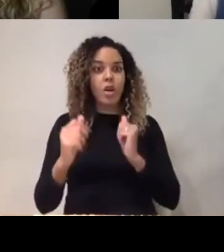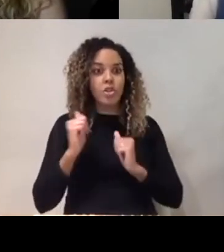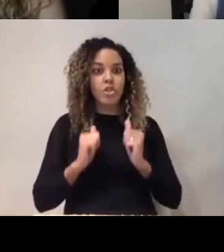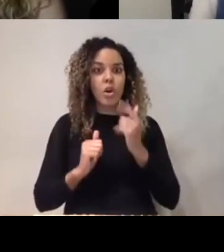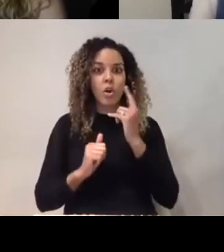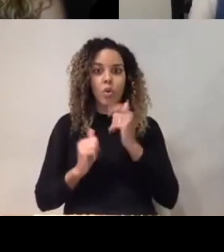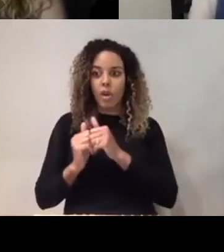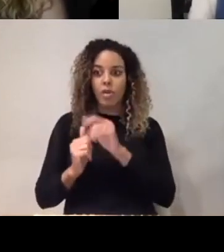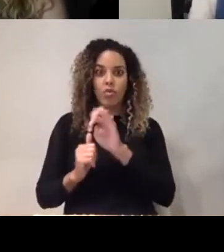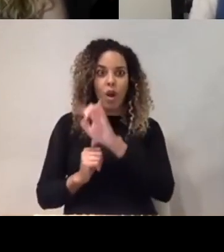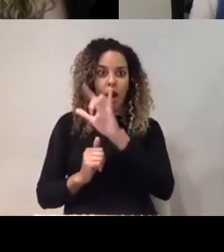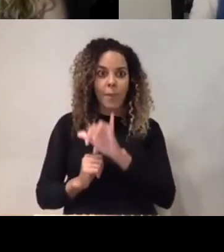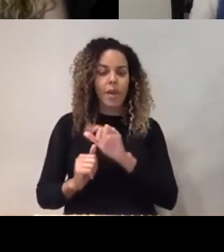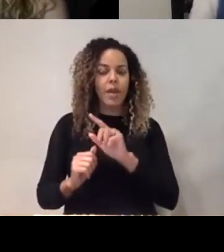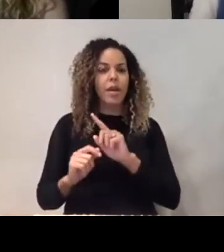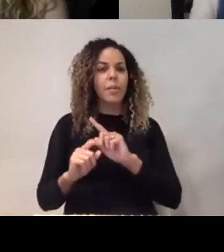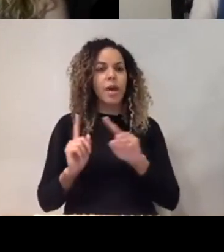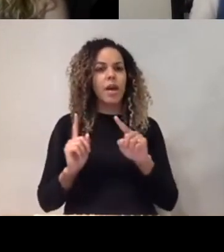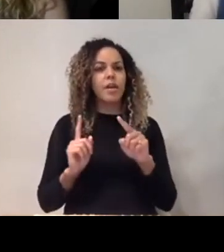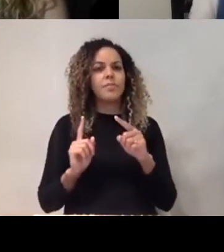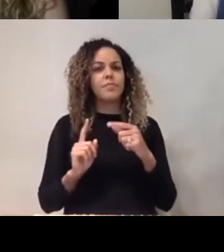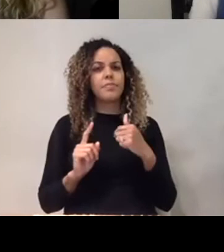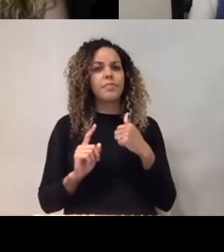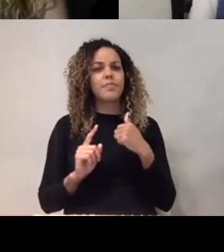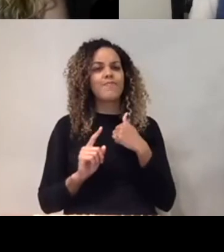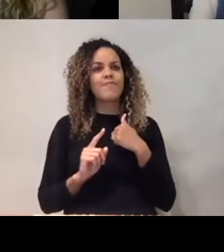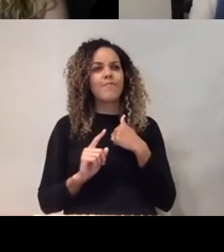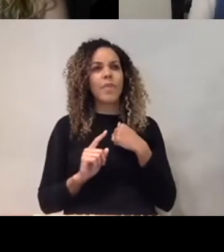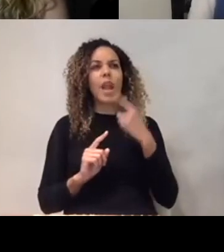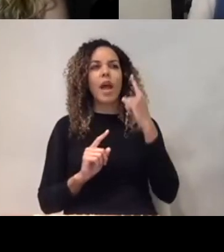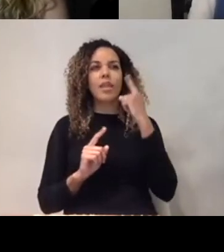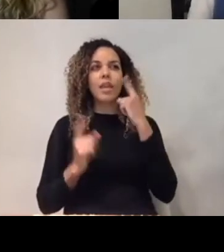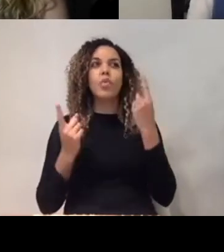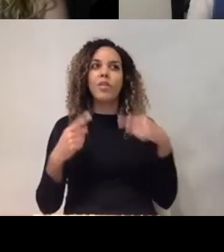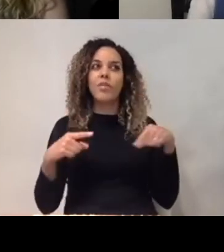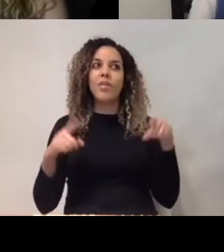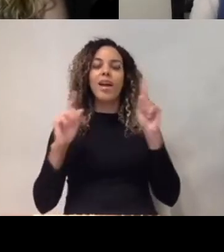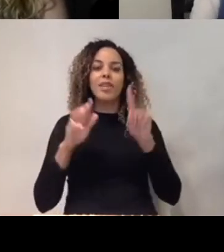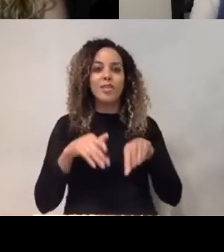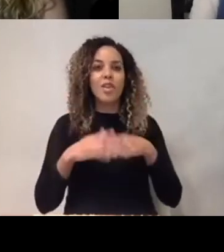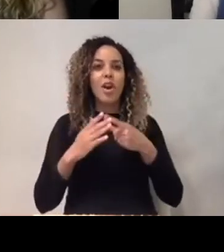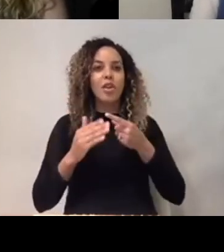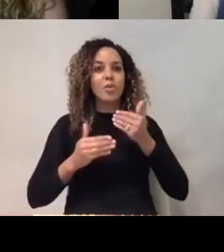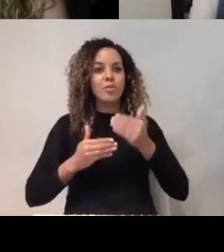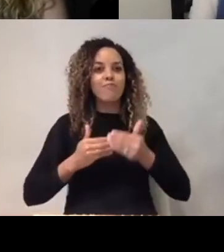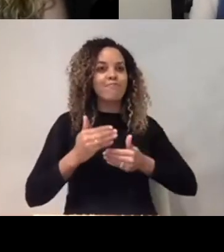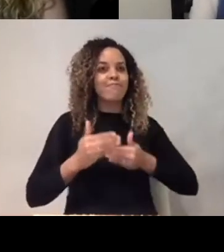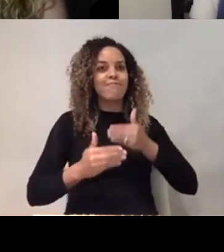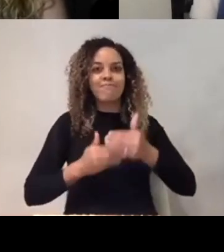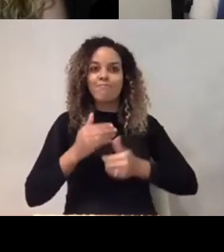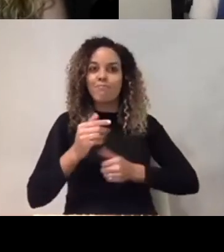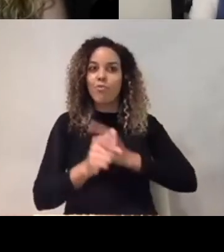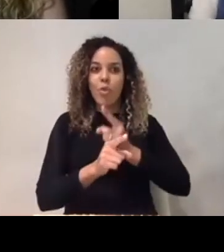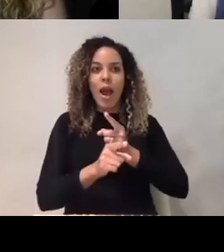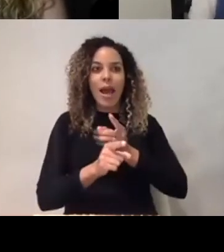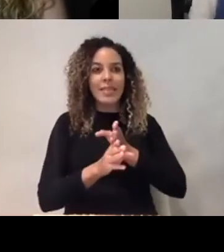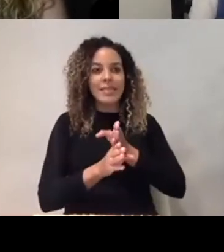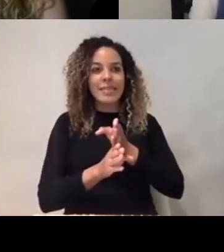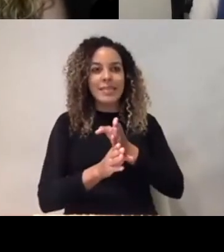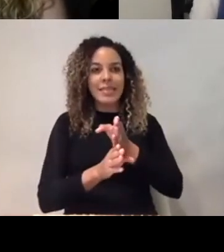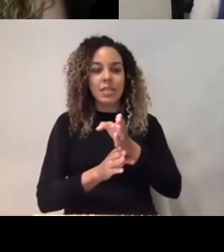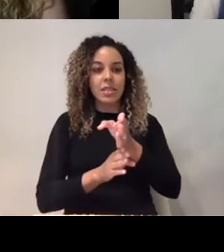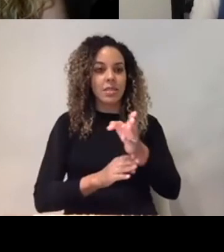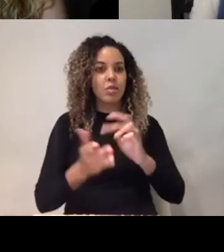we're starting to finally go in the right direction where studios won't be afraid to